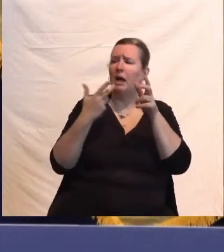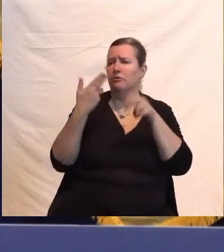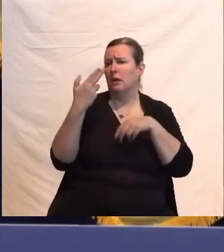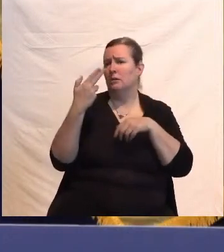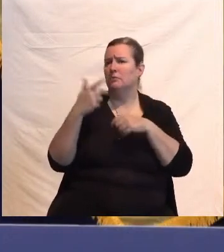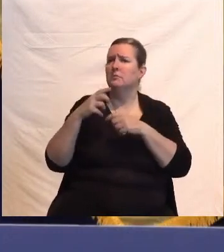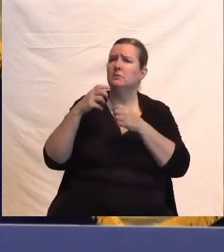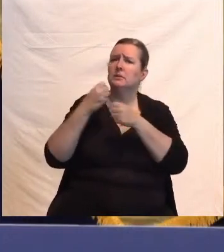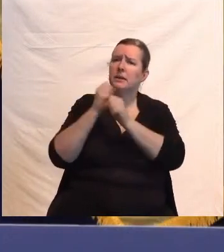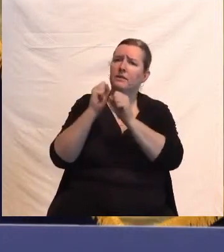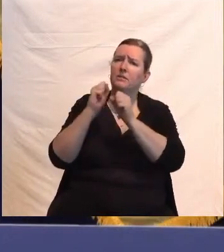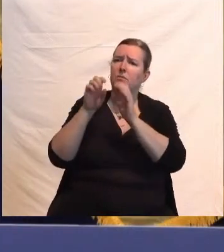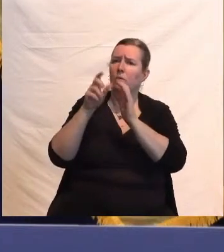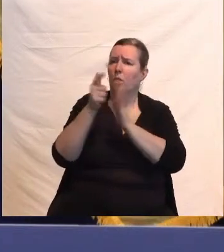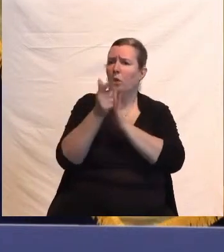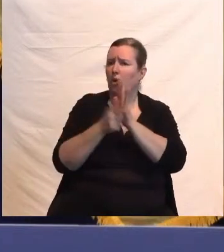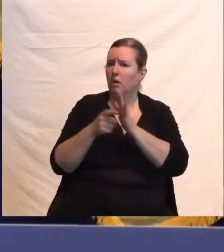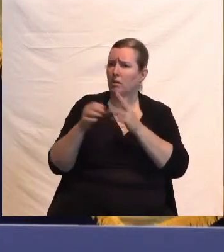Thank you.